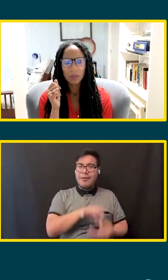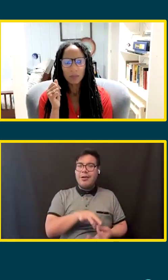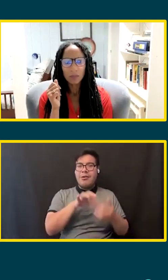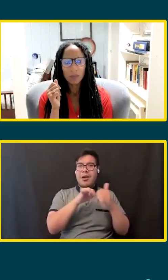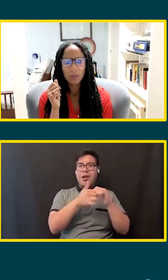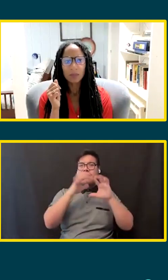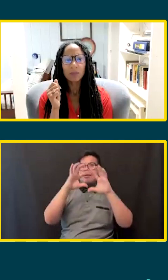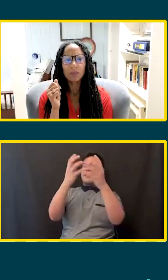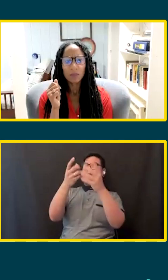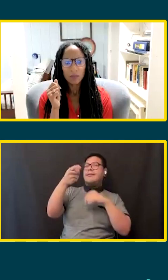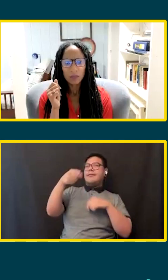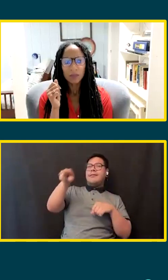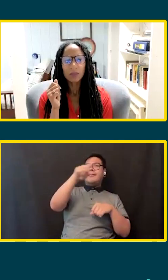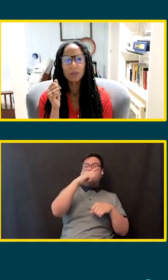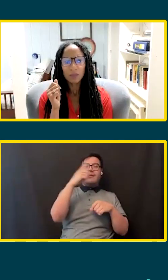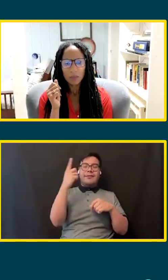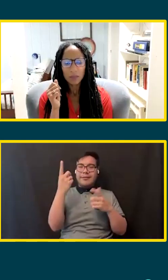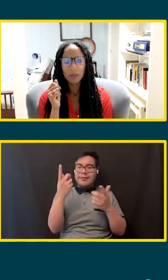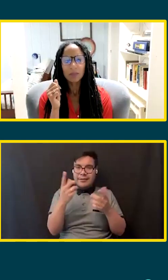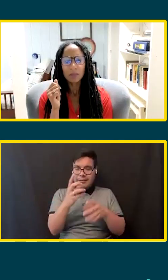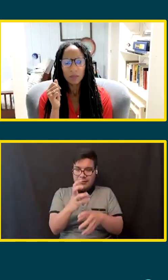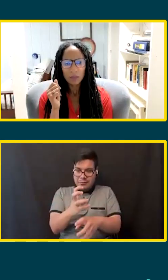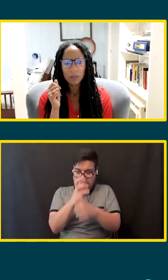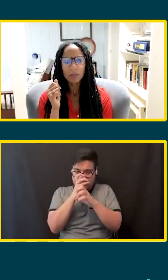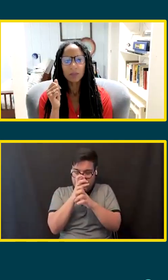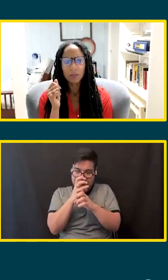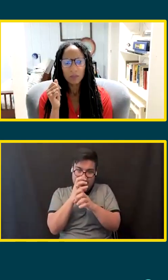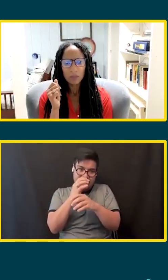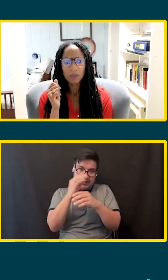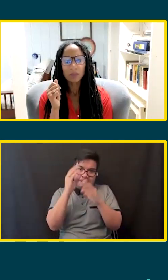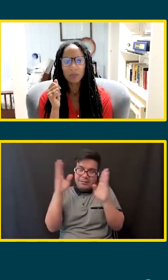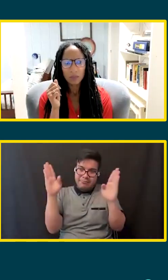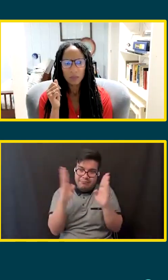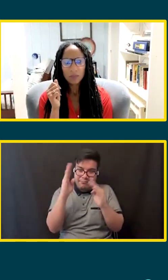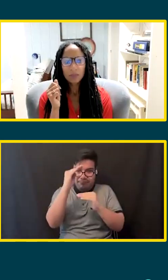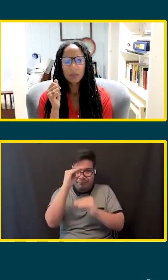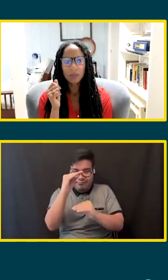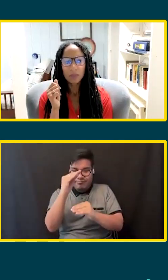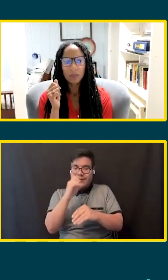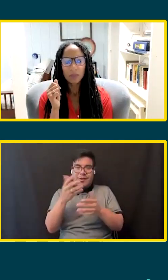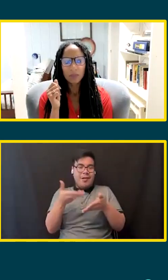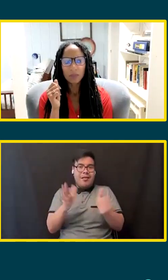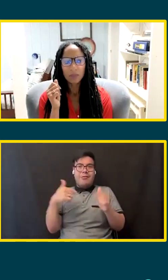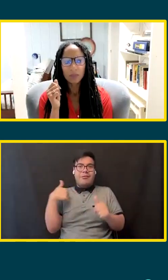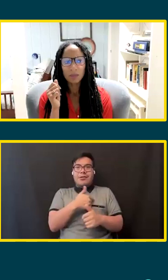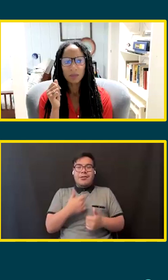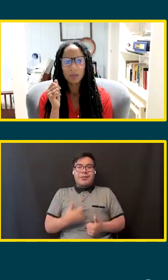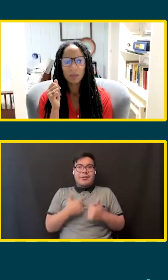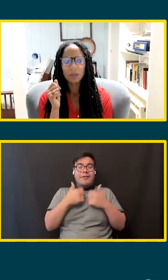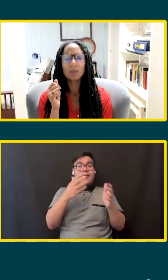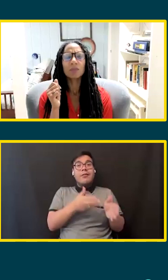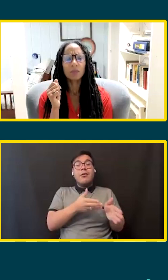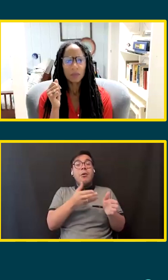society is. Like you said, it's so rigid and doesn't really allow space for us to exist, or for intersex people